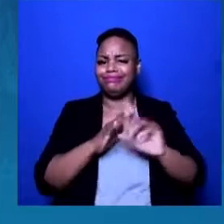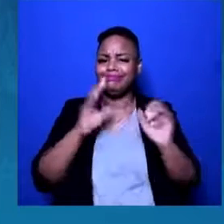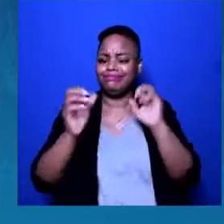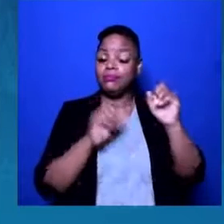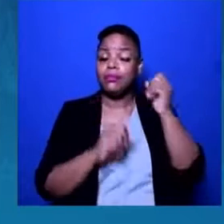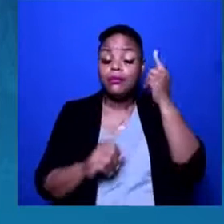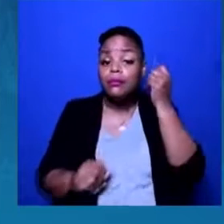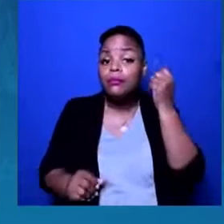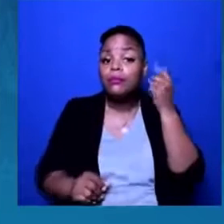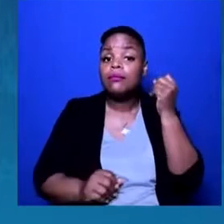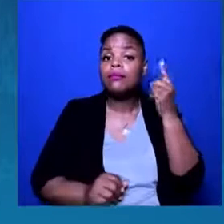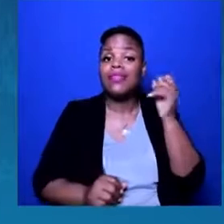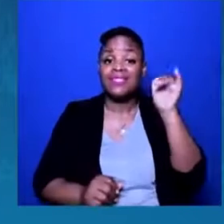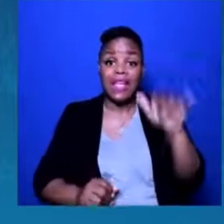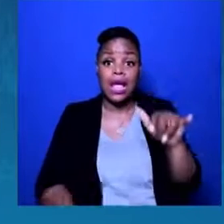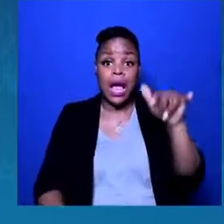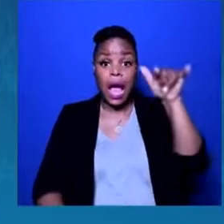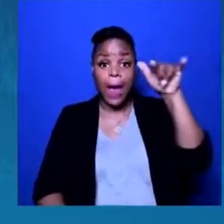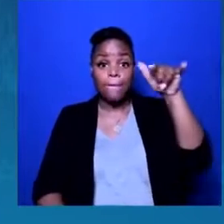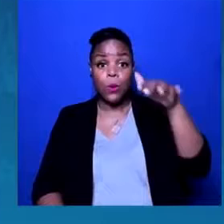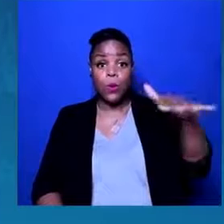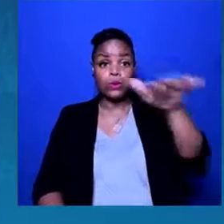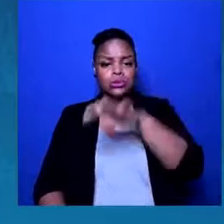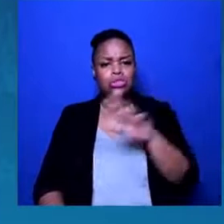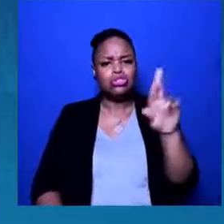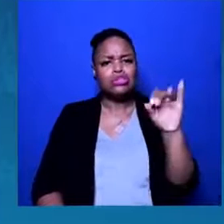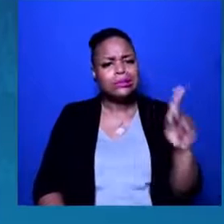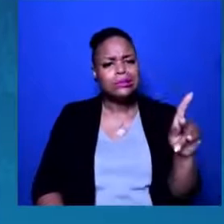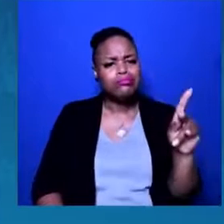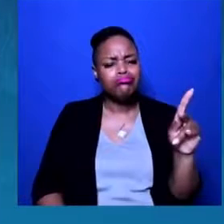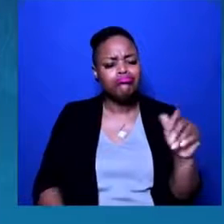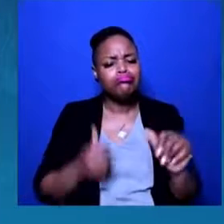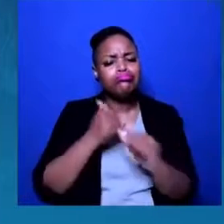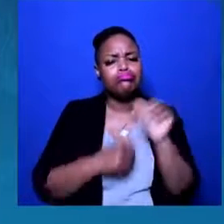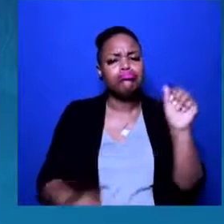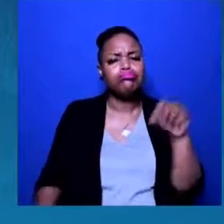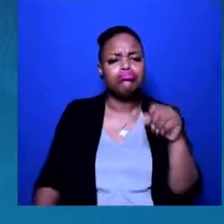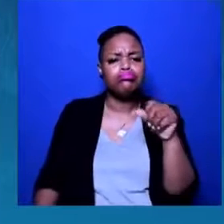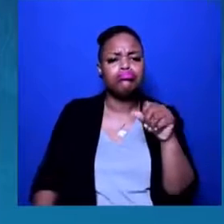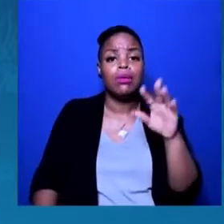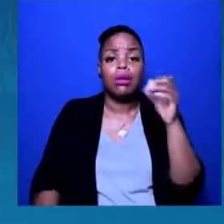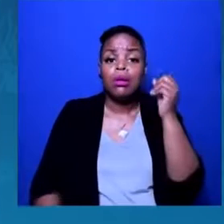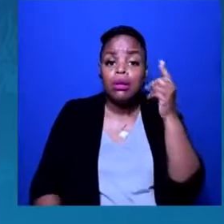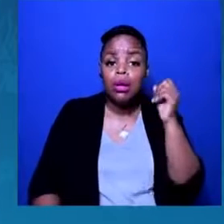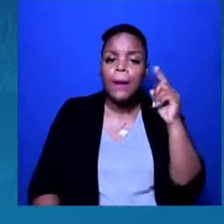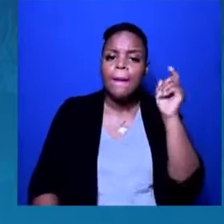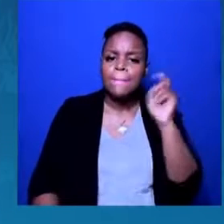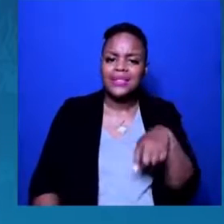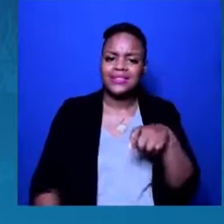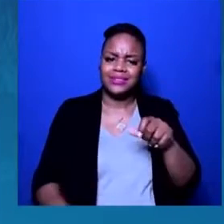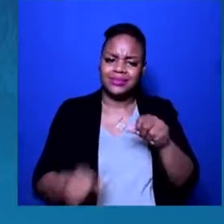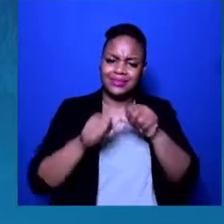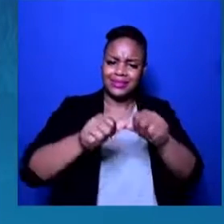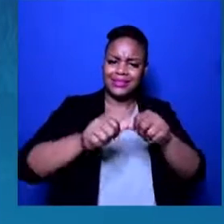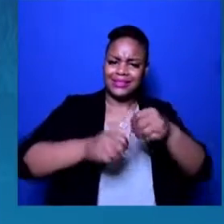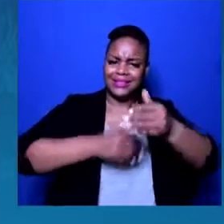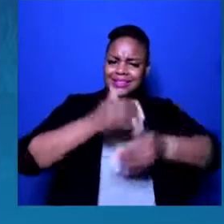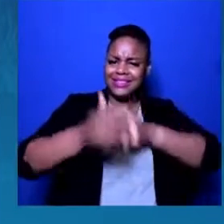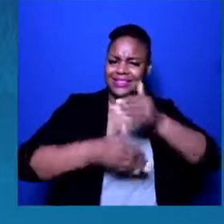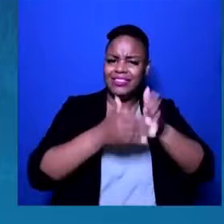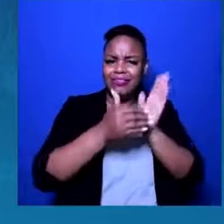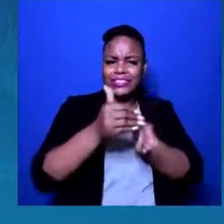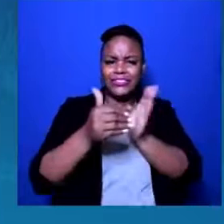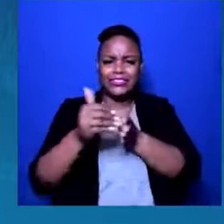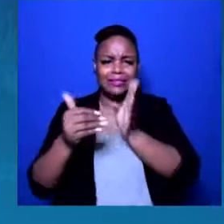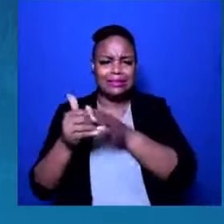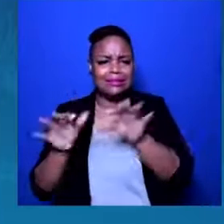and difficult mission, but it must be seen through, and we intend to see it through as best as we can.